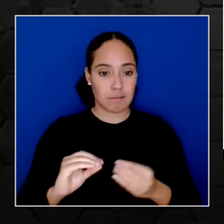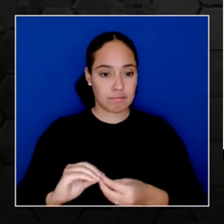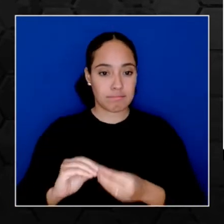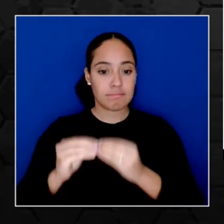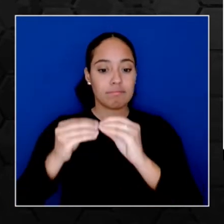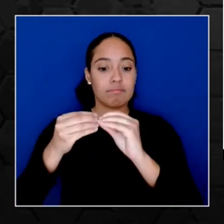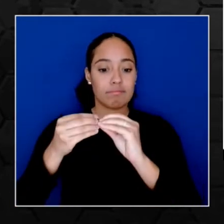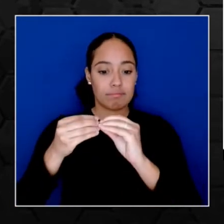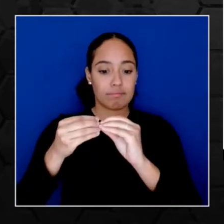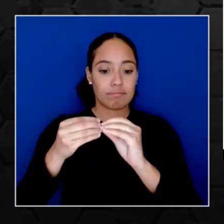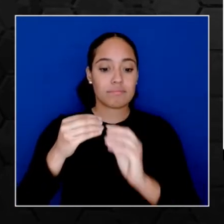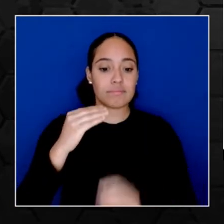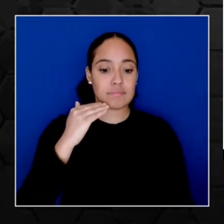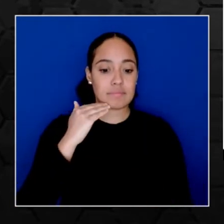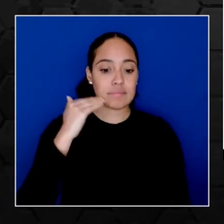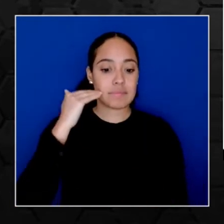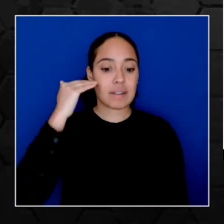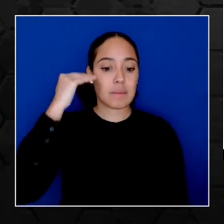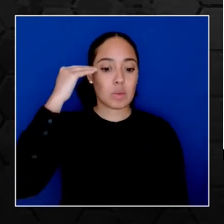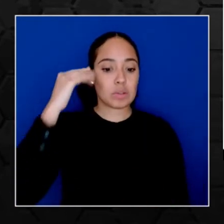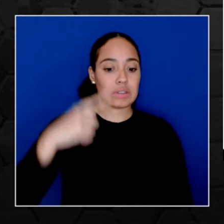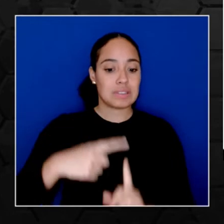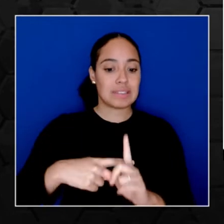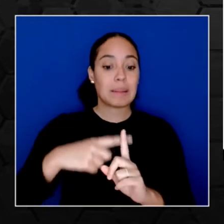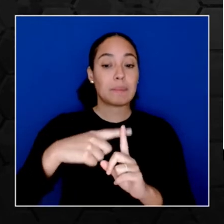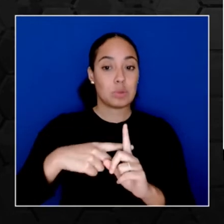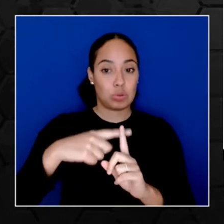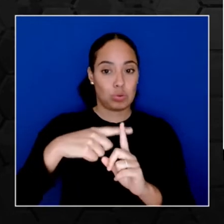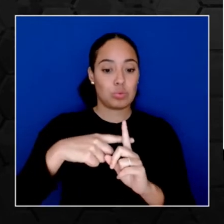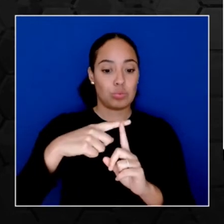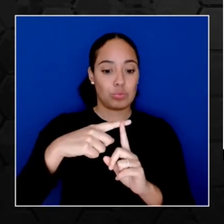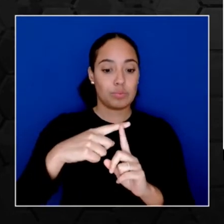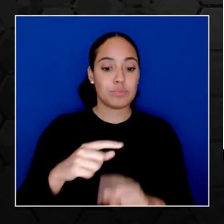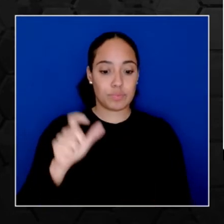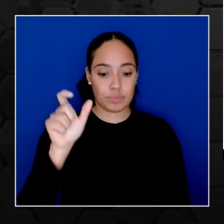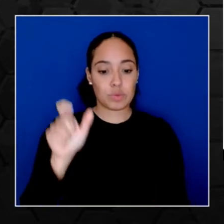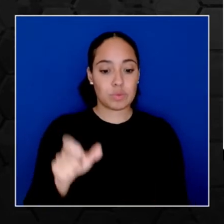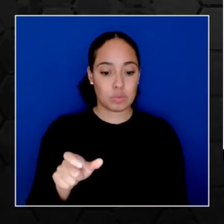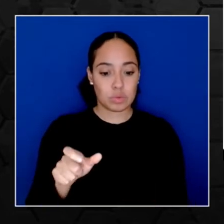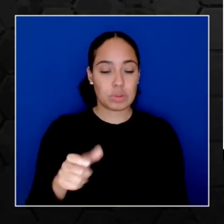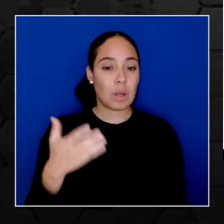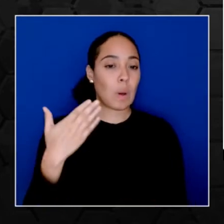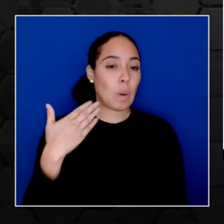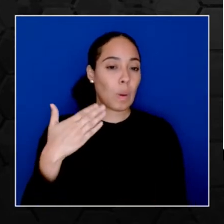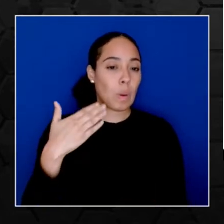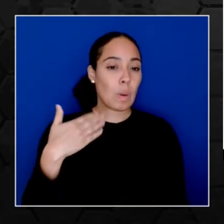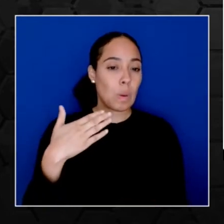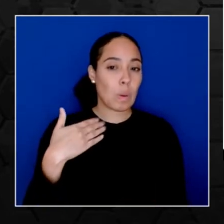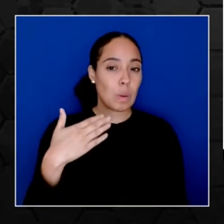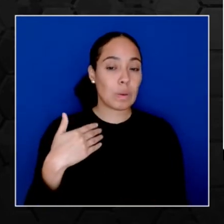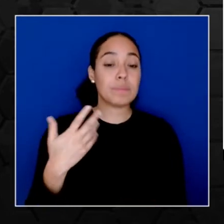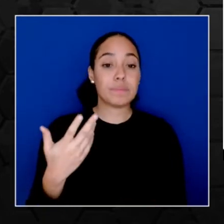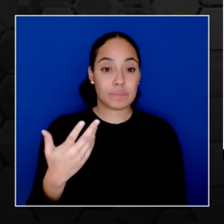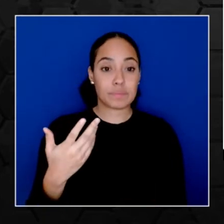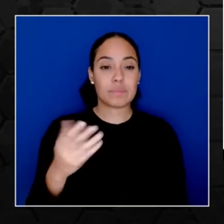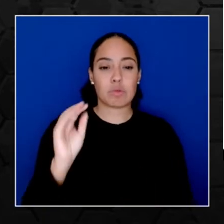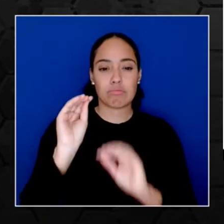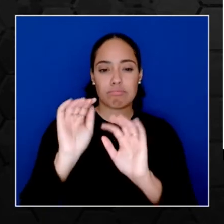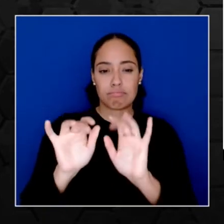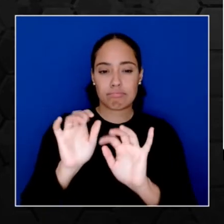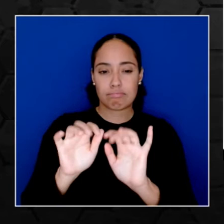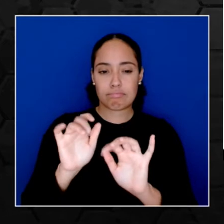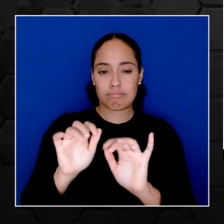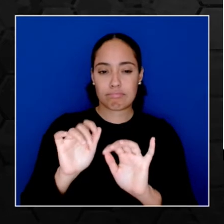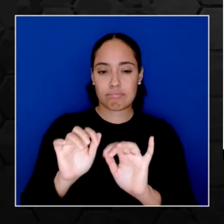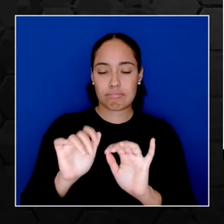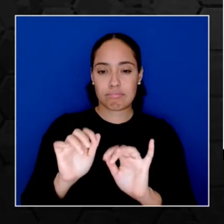user and return a dummy value. So here I'm giving the description as temperature checking, and the scenario ID will be unique. So I'll give it as